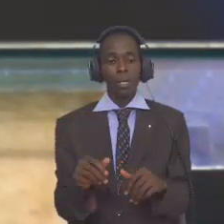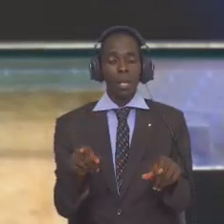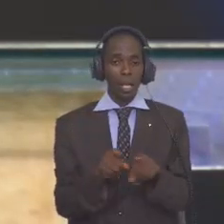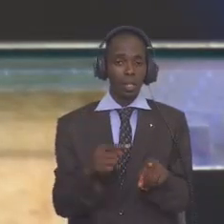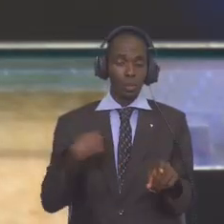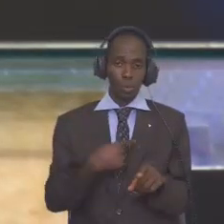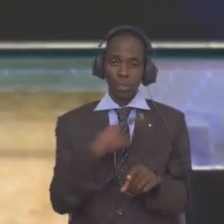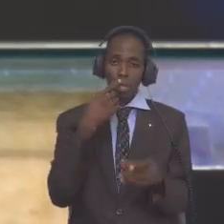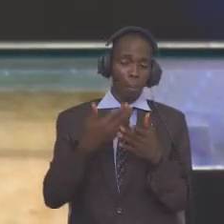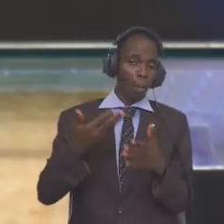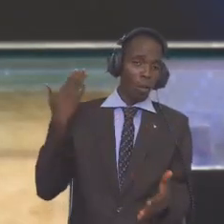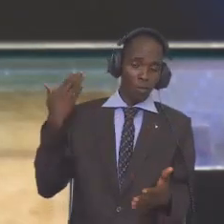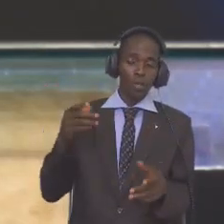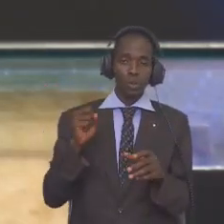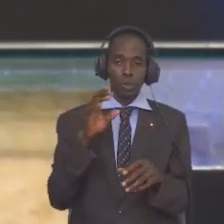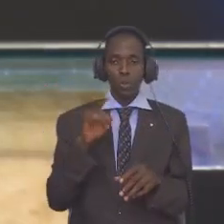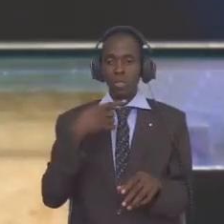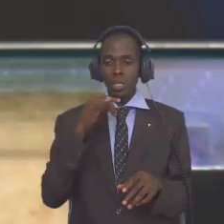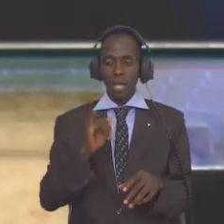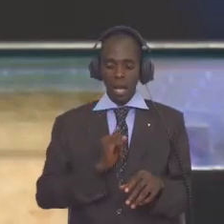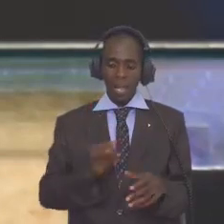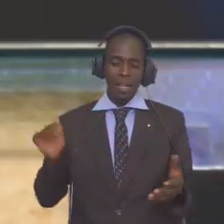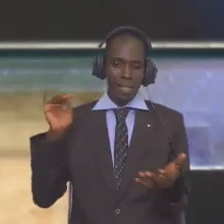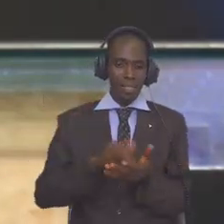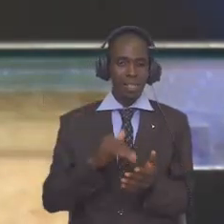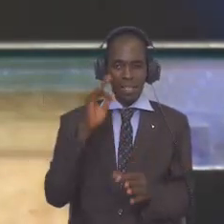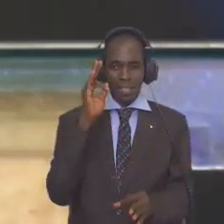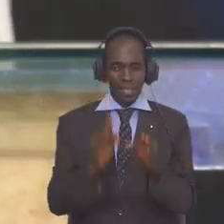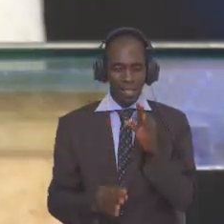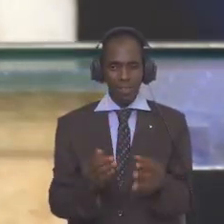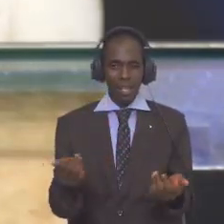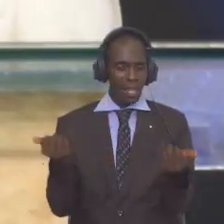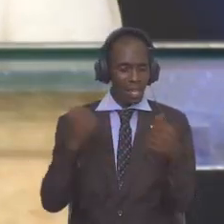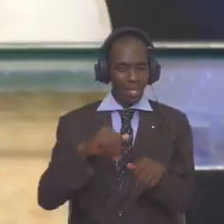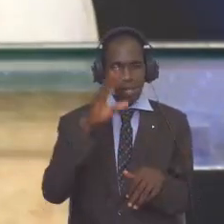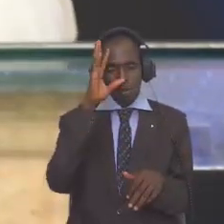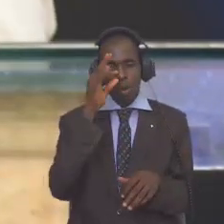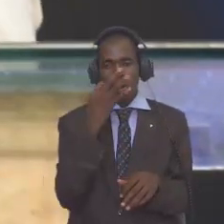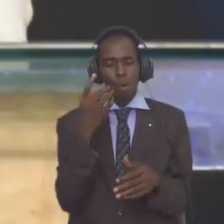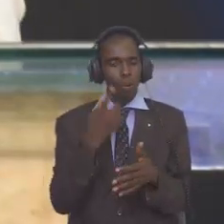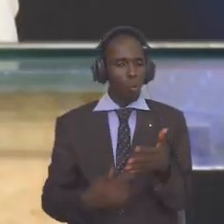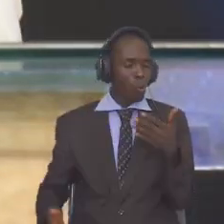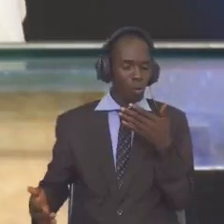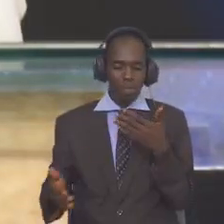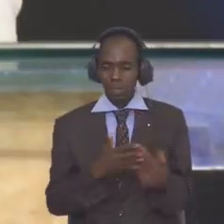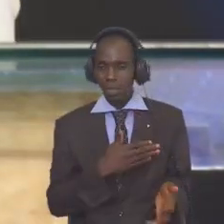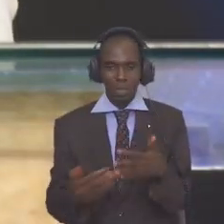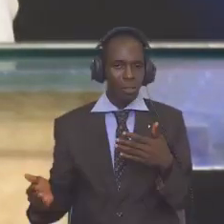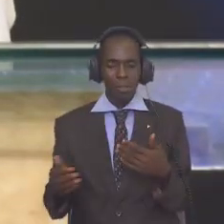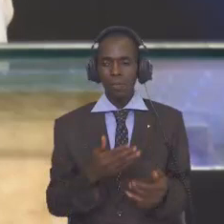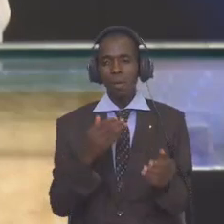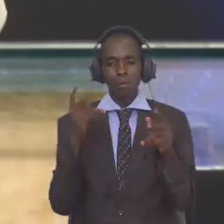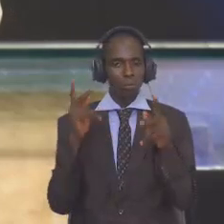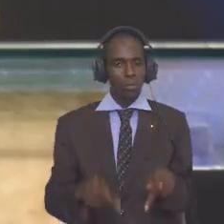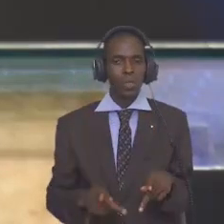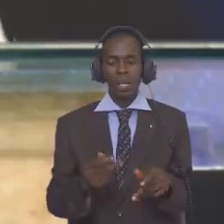so say I now again, if any man of whatever persuasion, any man of